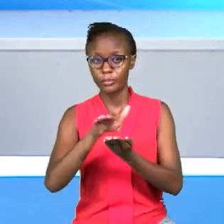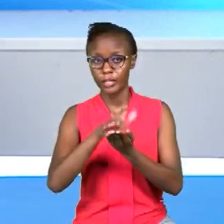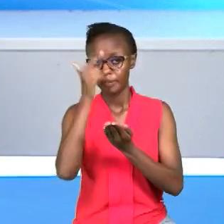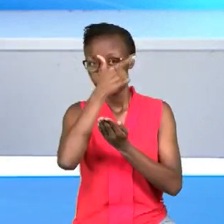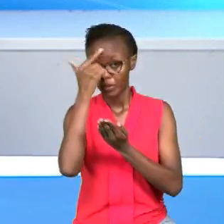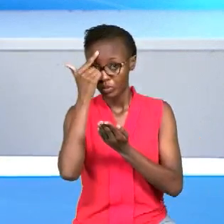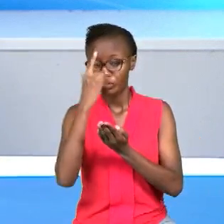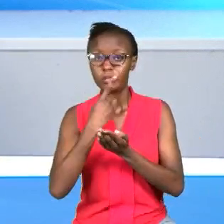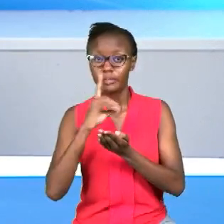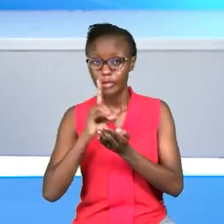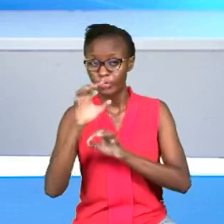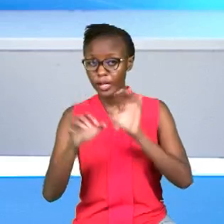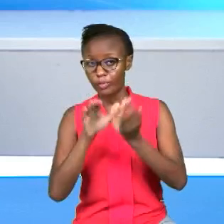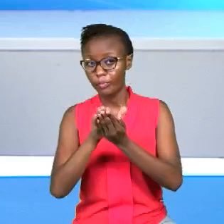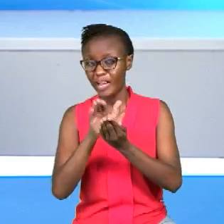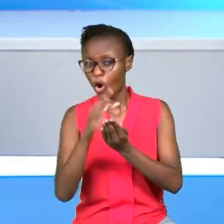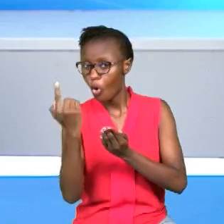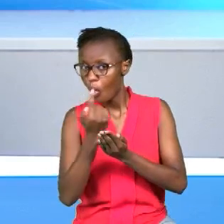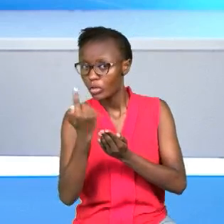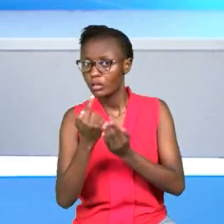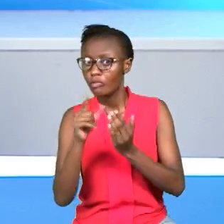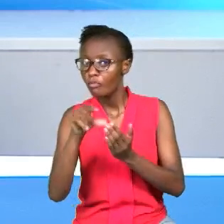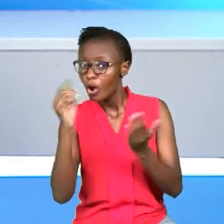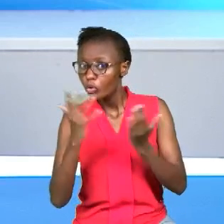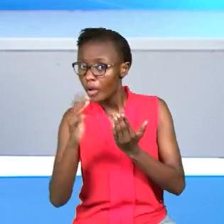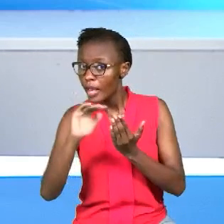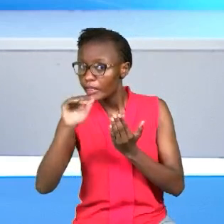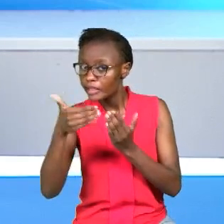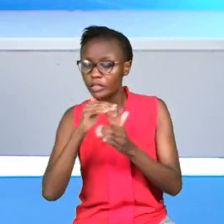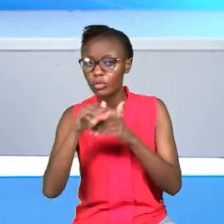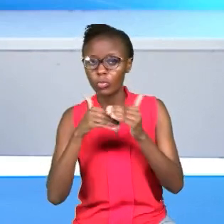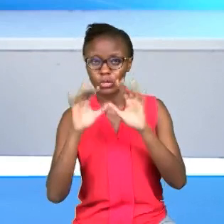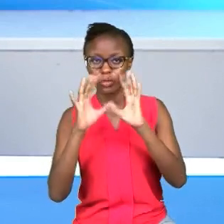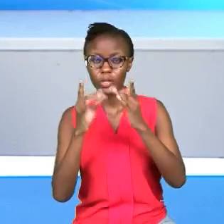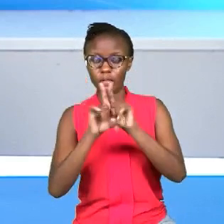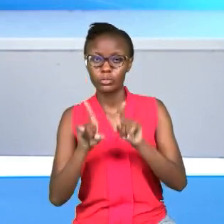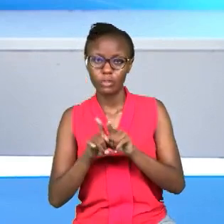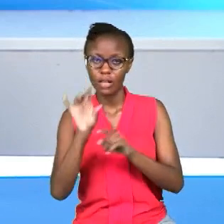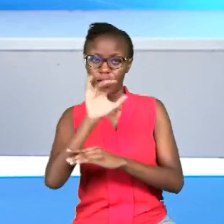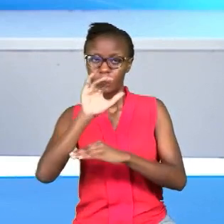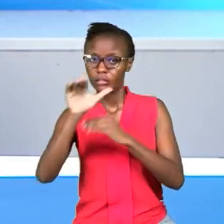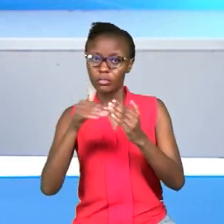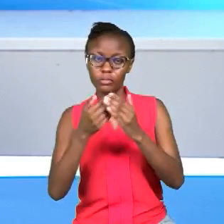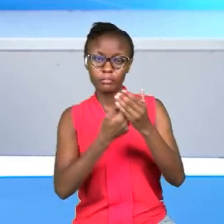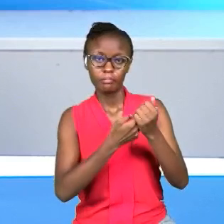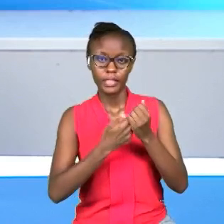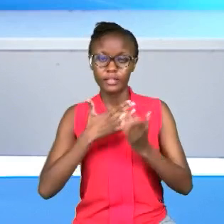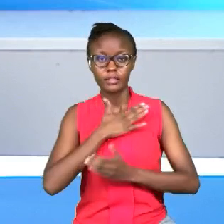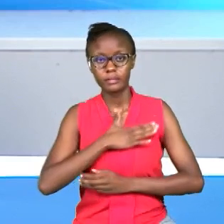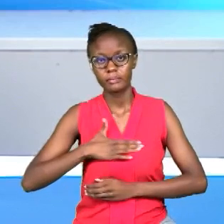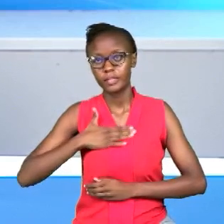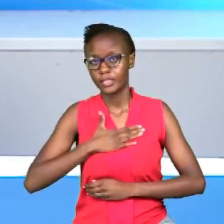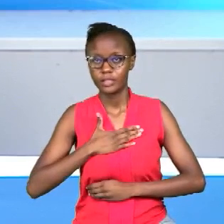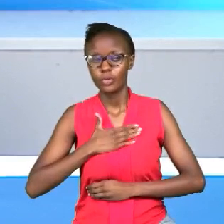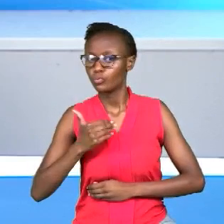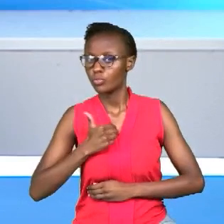world that is found in a city. However, the president has also asked the relevant stakeholders to align to new approaches